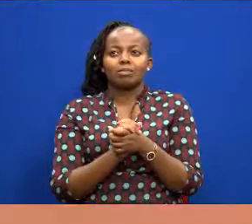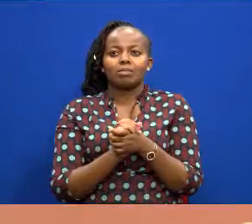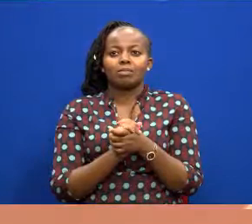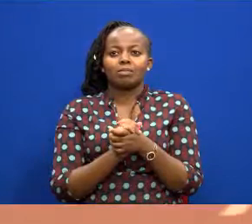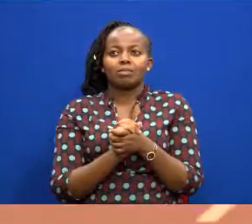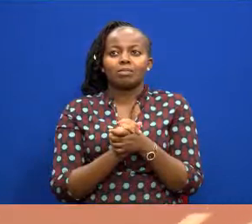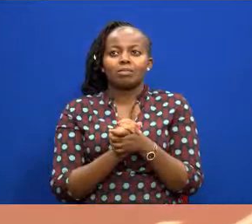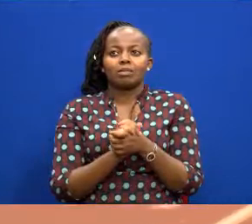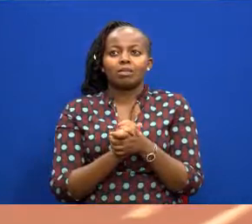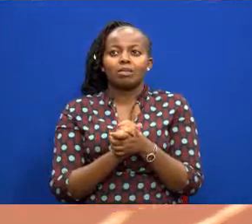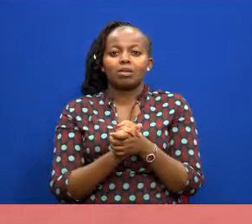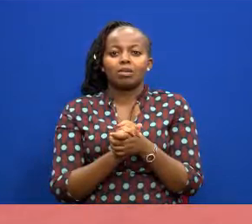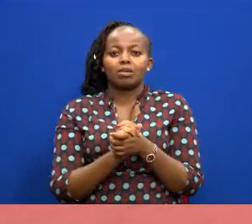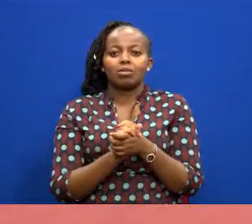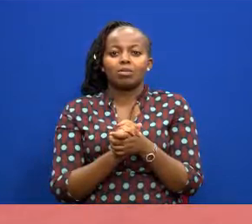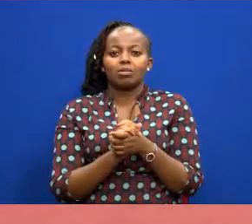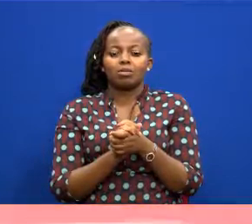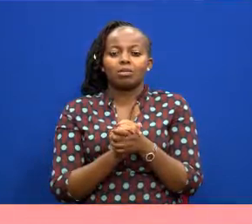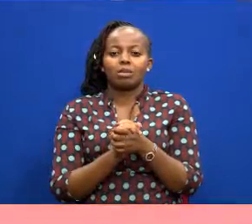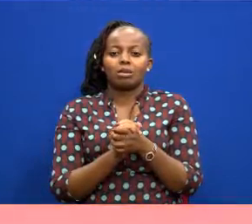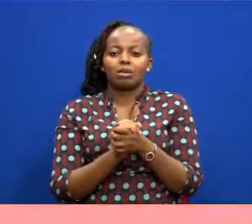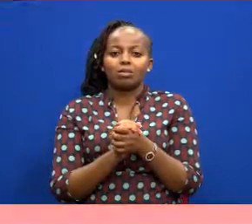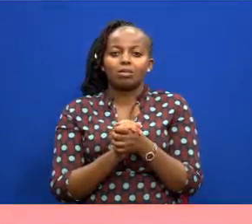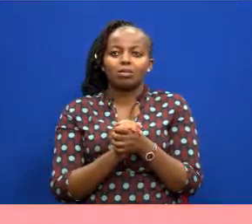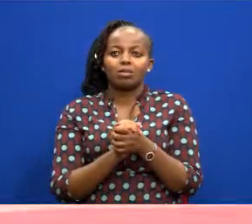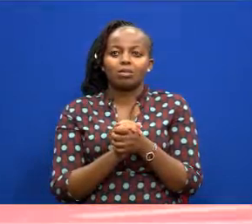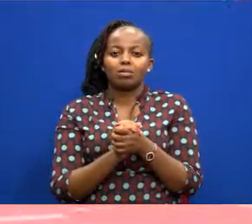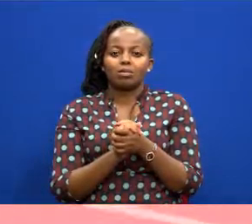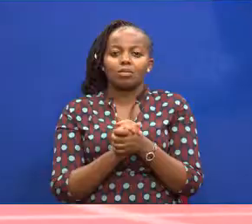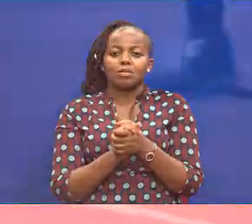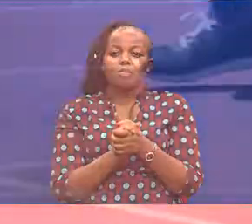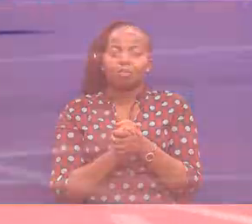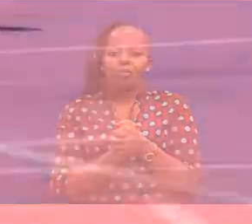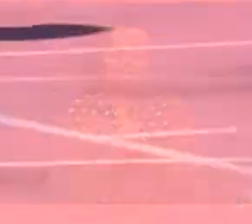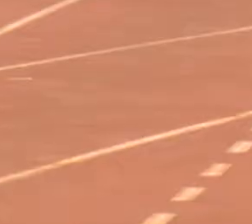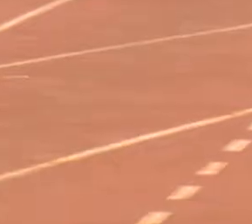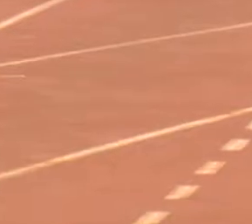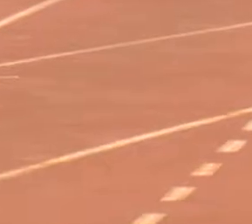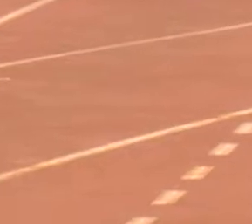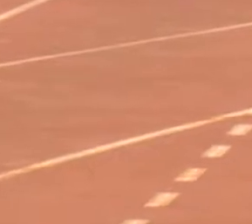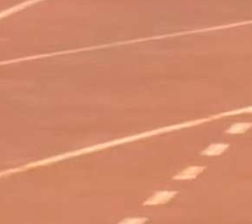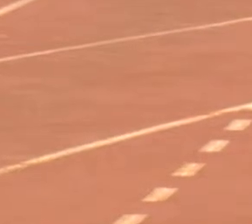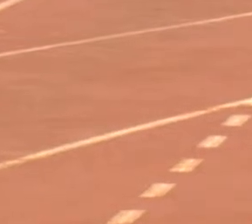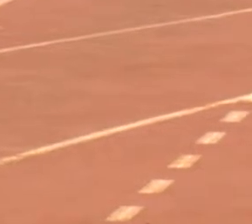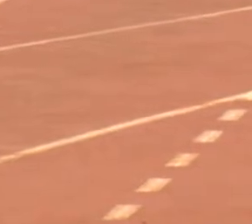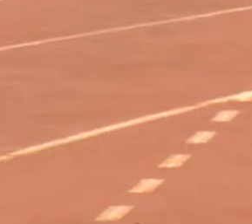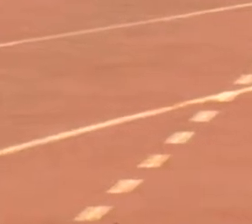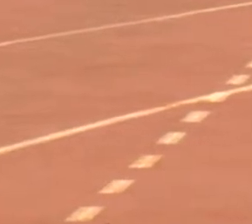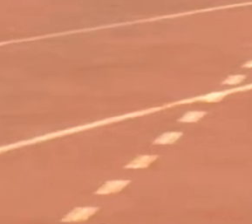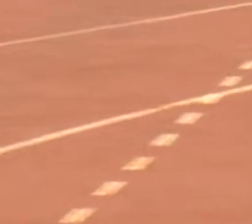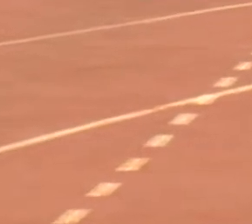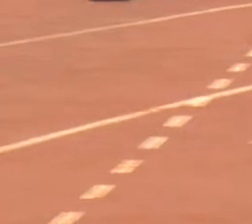Okay, well done, Susan there. Leading the back. Two. One more time, let's go.